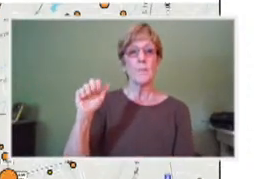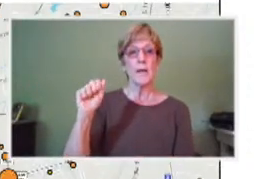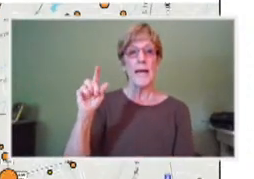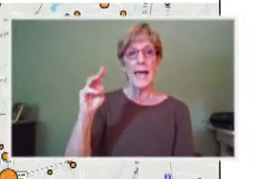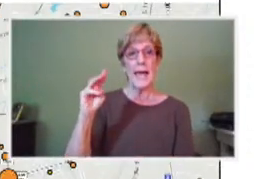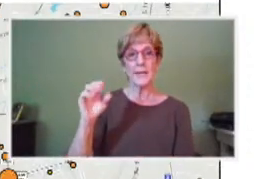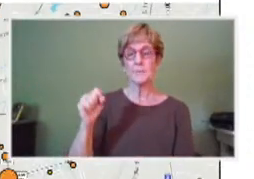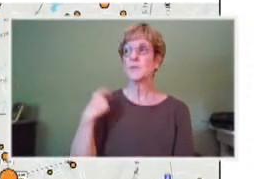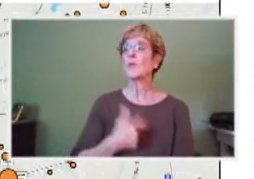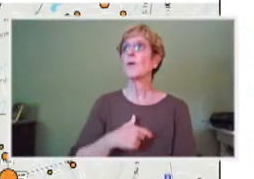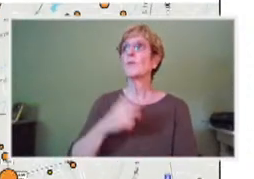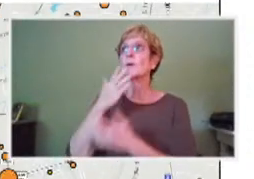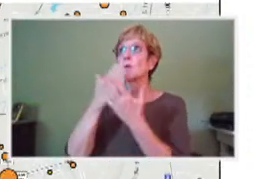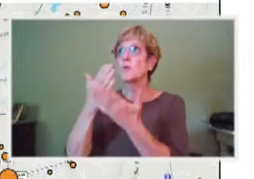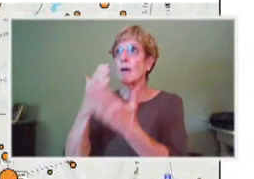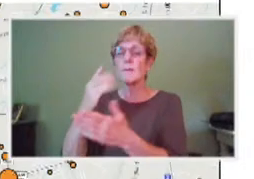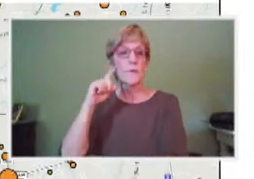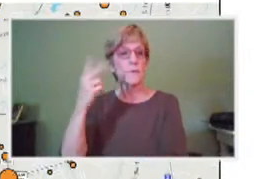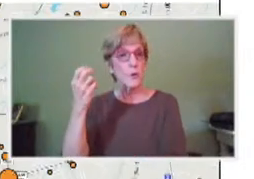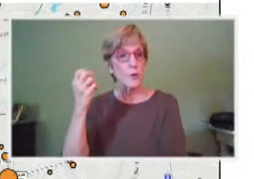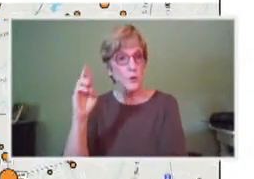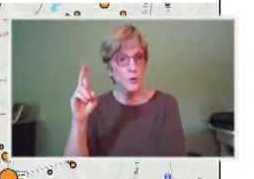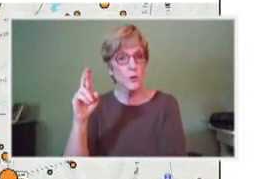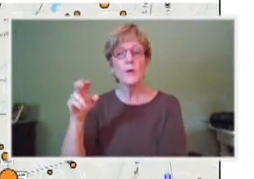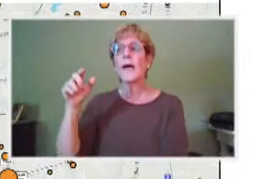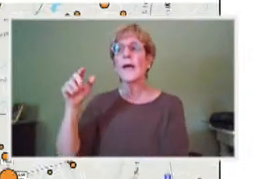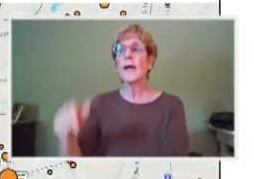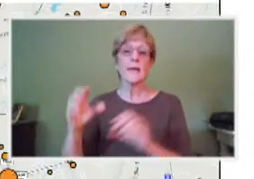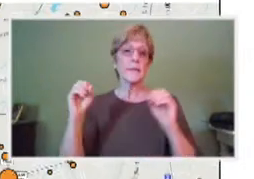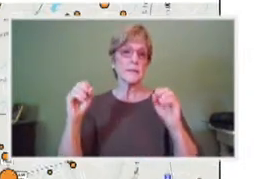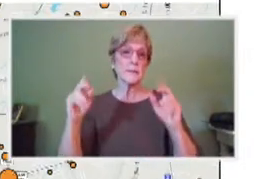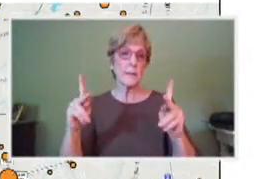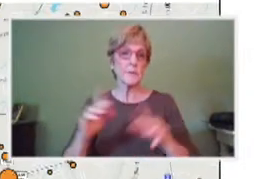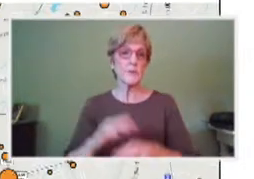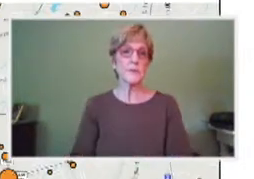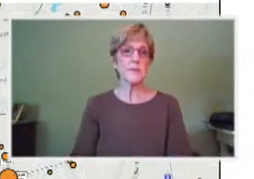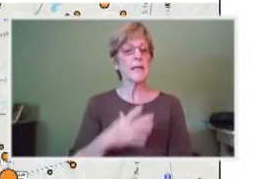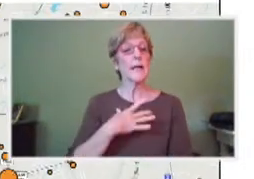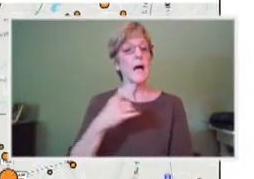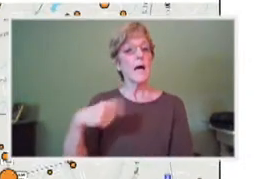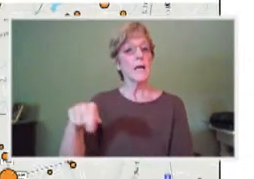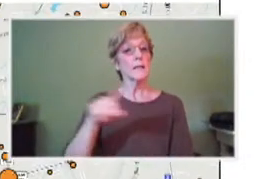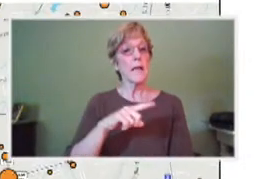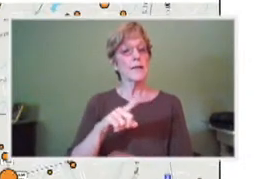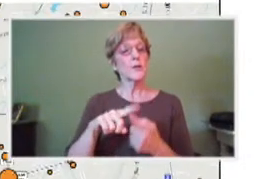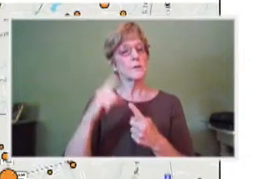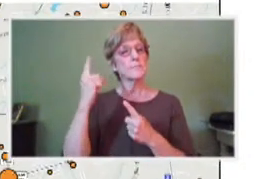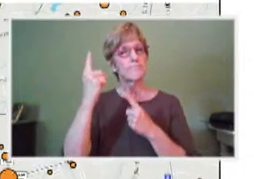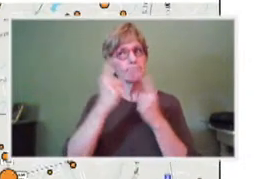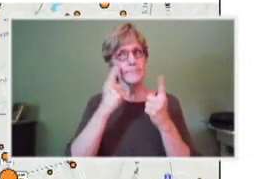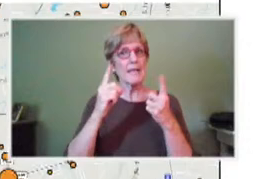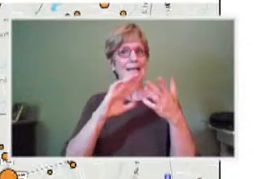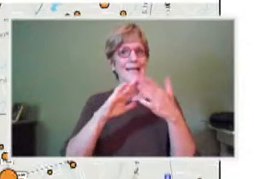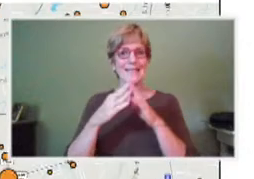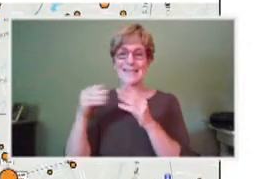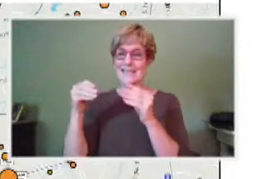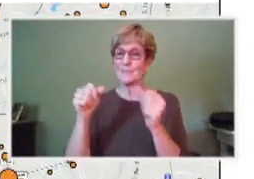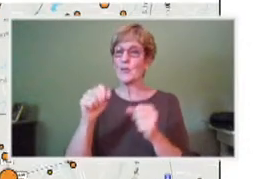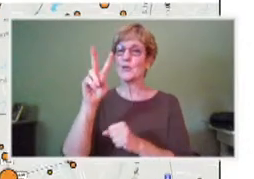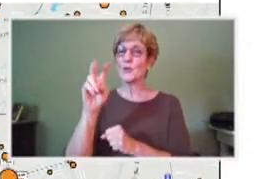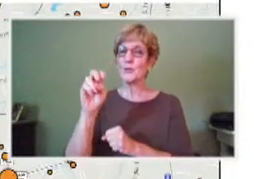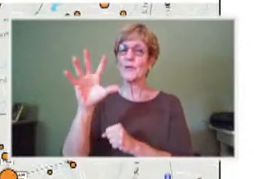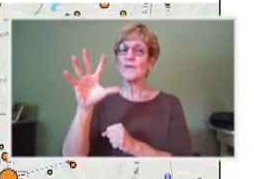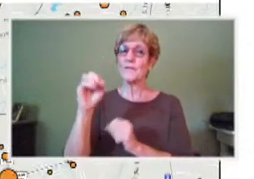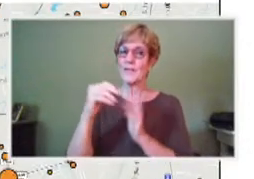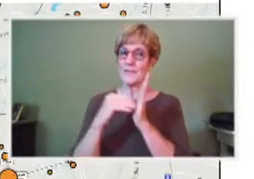grateful for her and this opportunity. I'd like you to take into account that the city spent $250,000